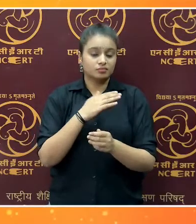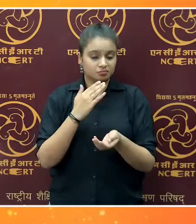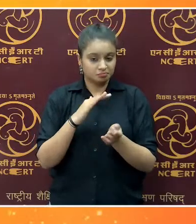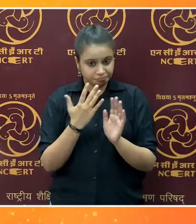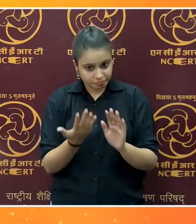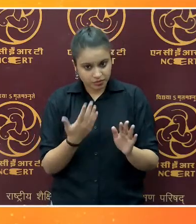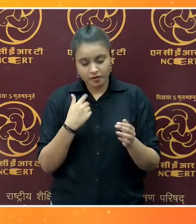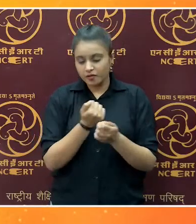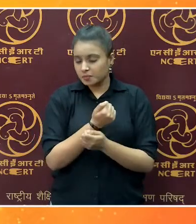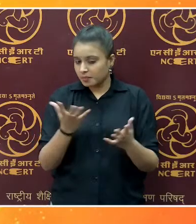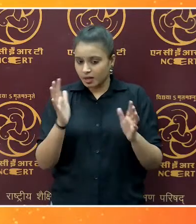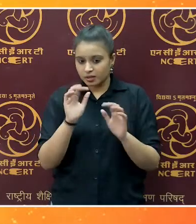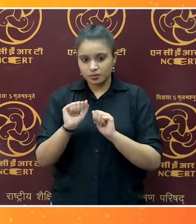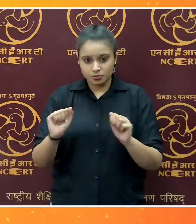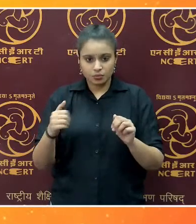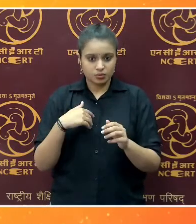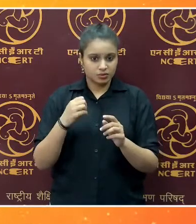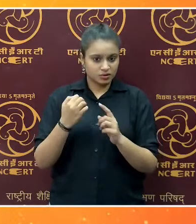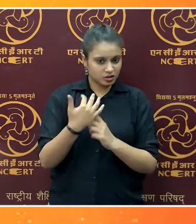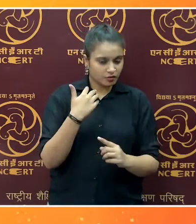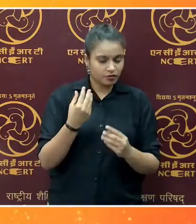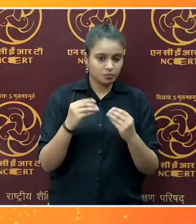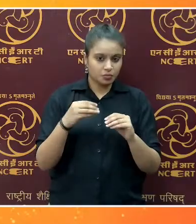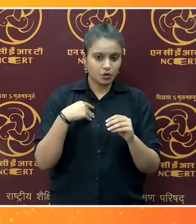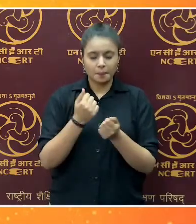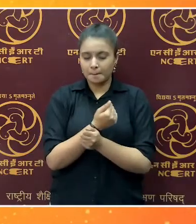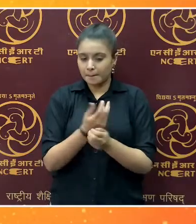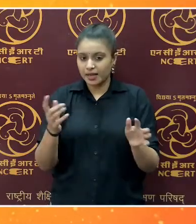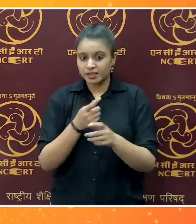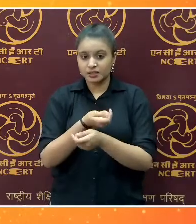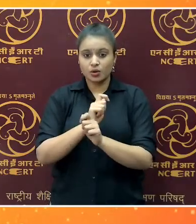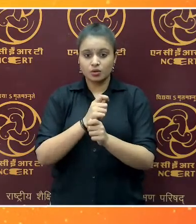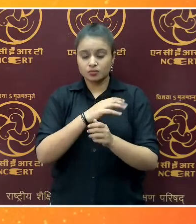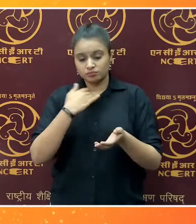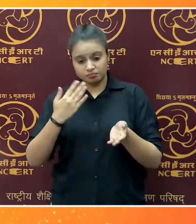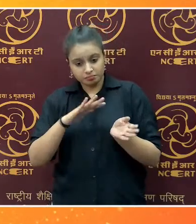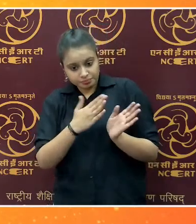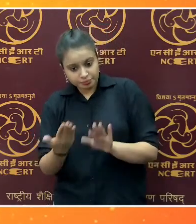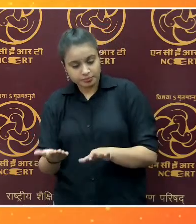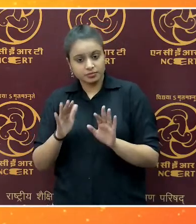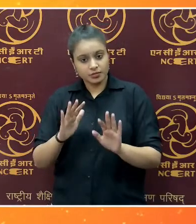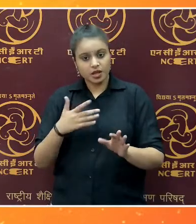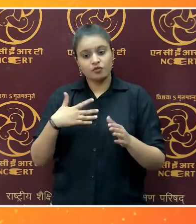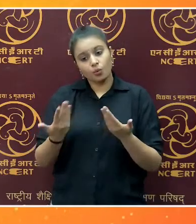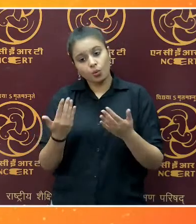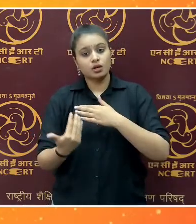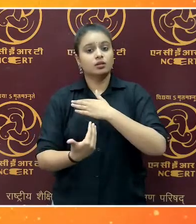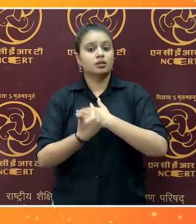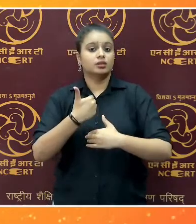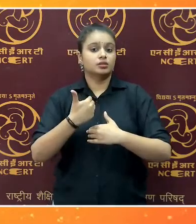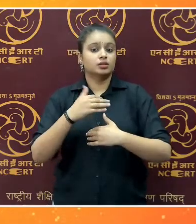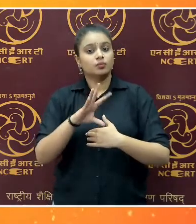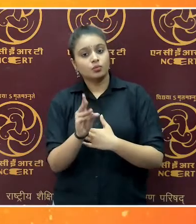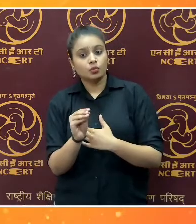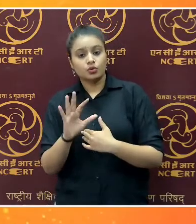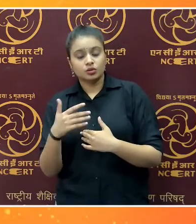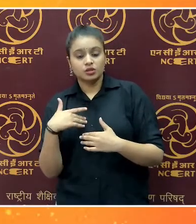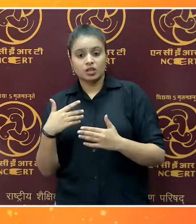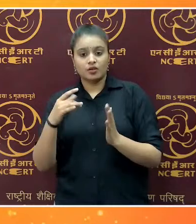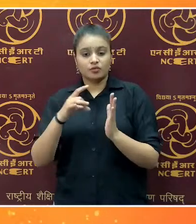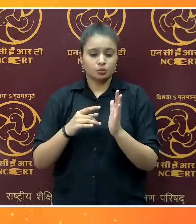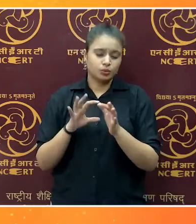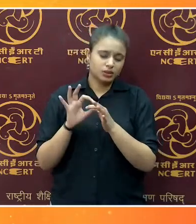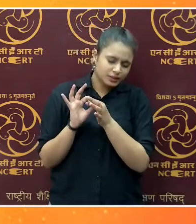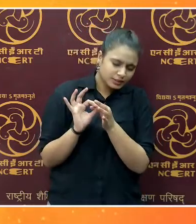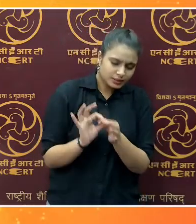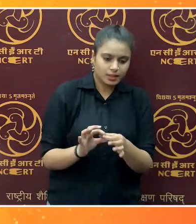used till First World War, because so many horses died or became lame or were injured that he developed deep empathy towards